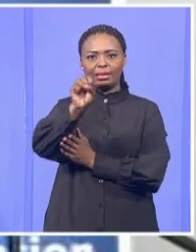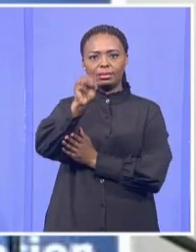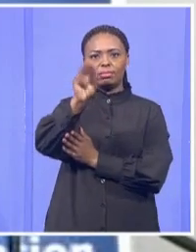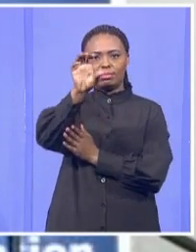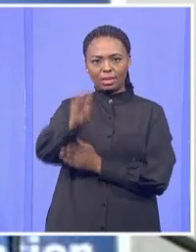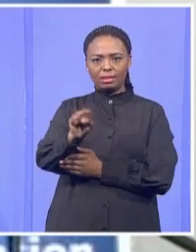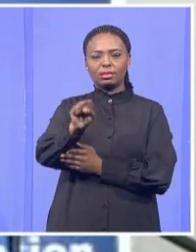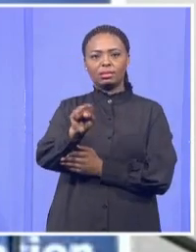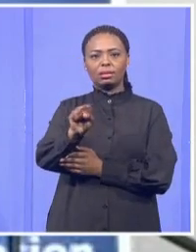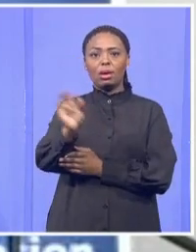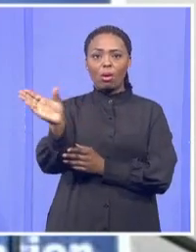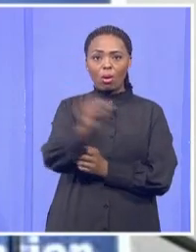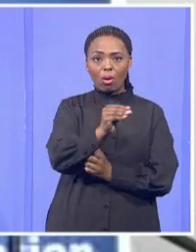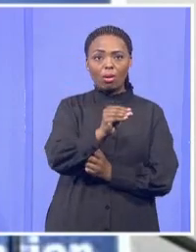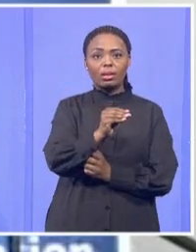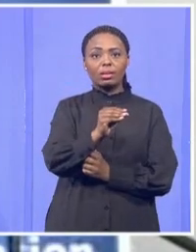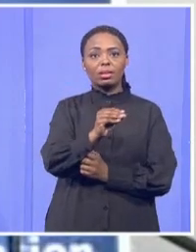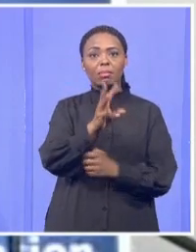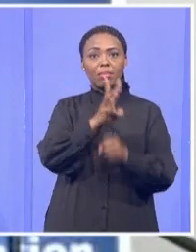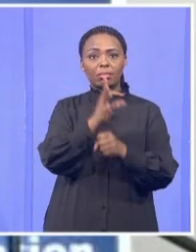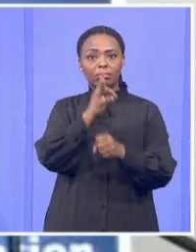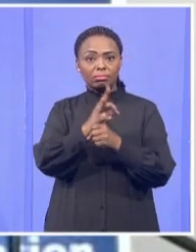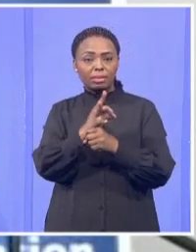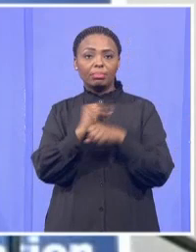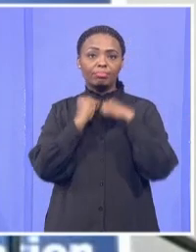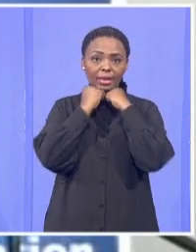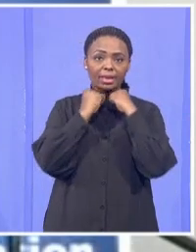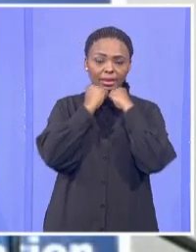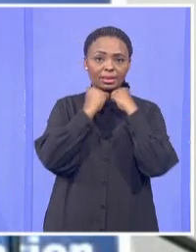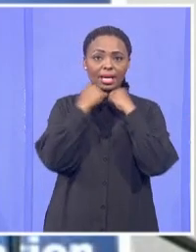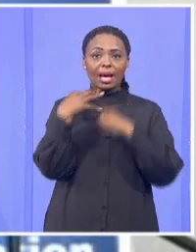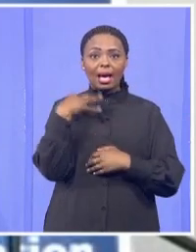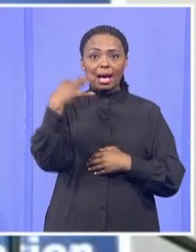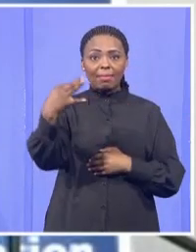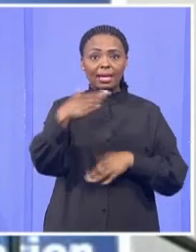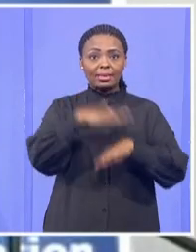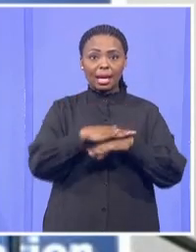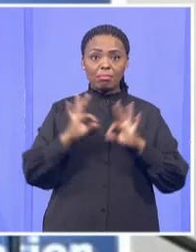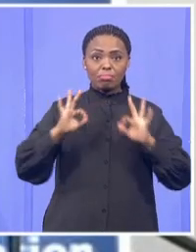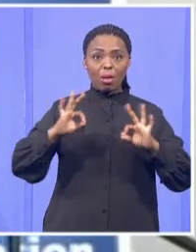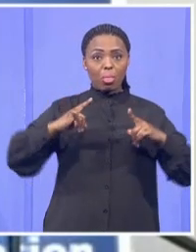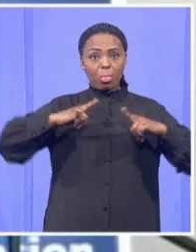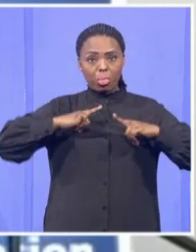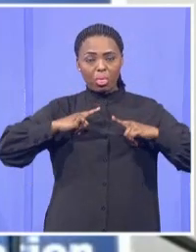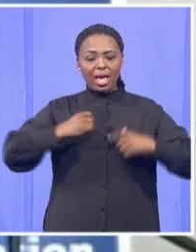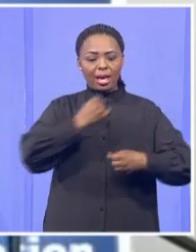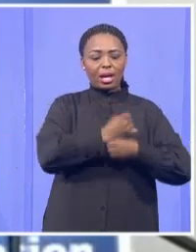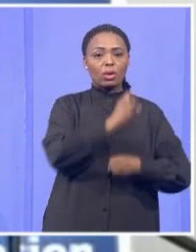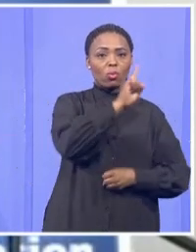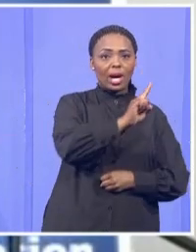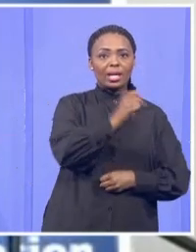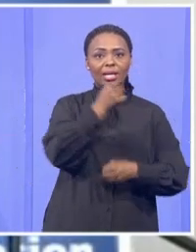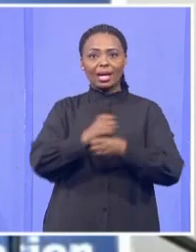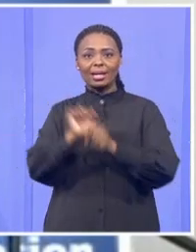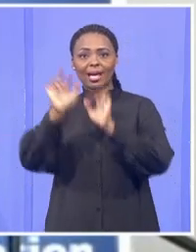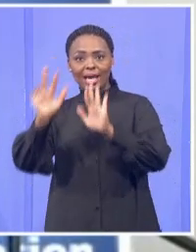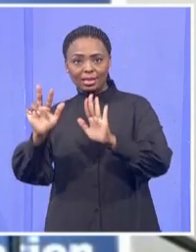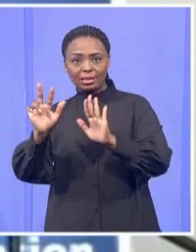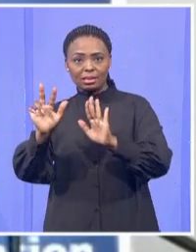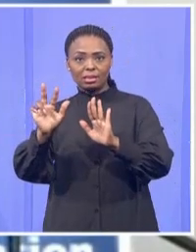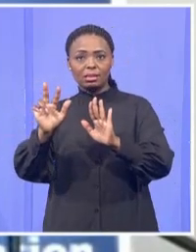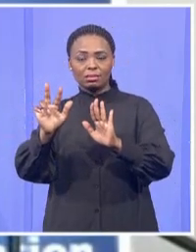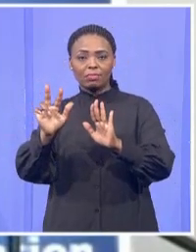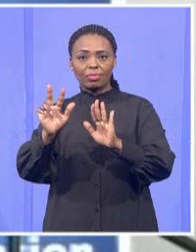SMSs to all parents that applied on time using our online registration for grade 1 and grade 8.